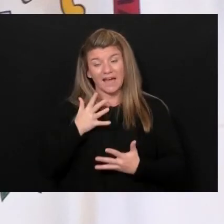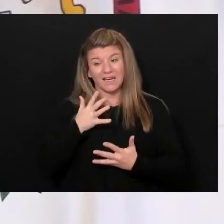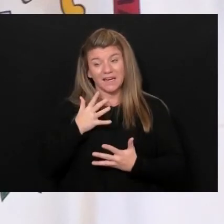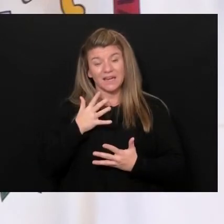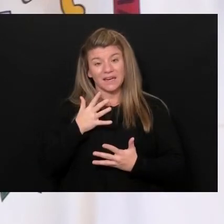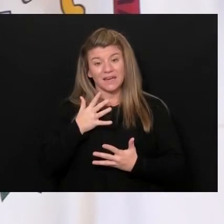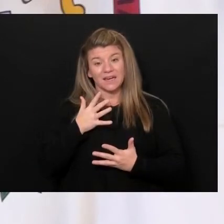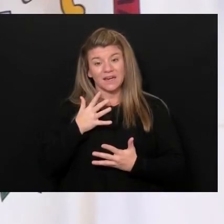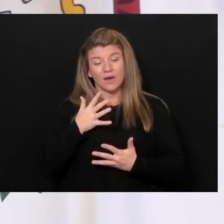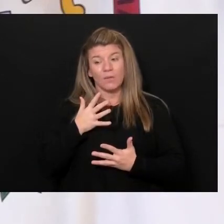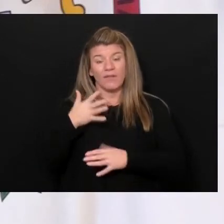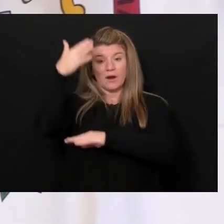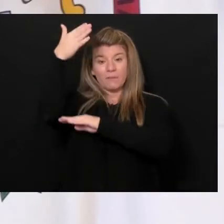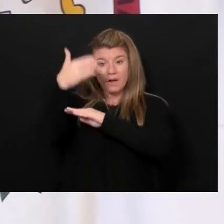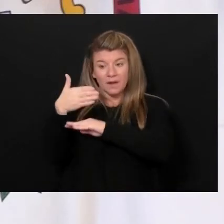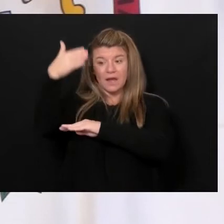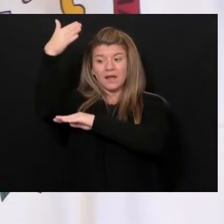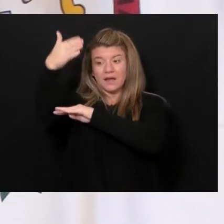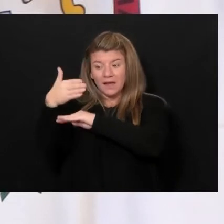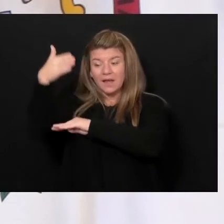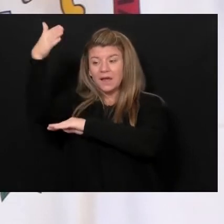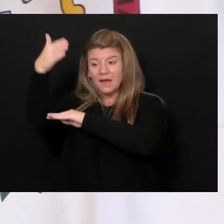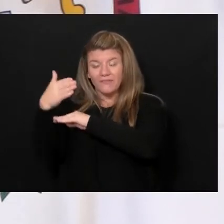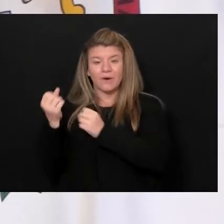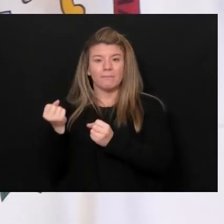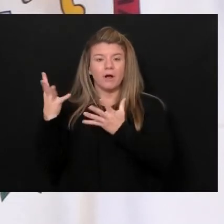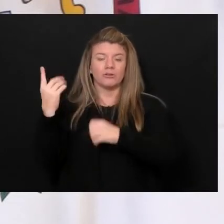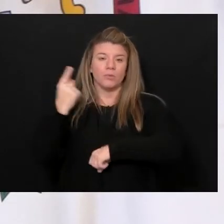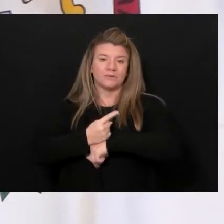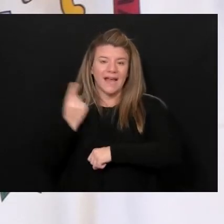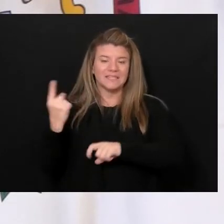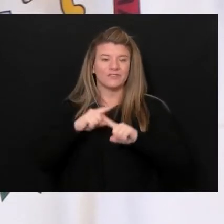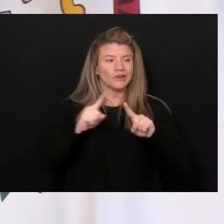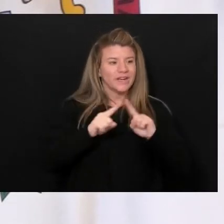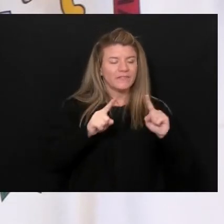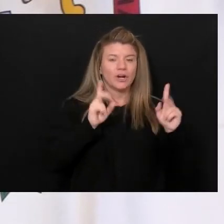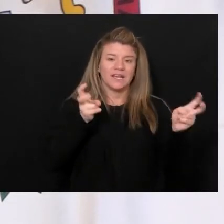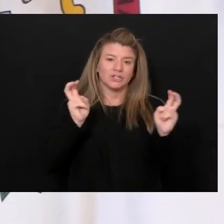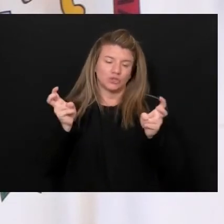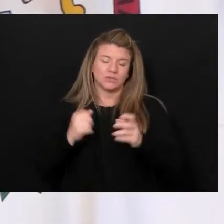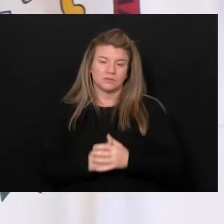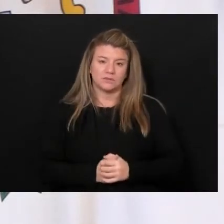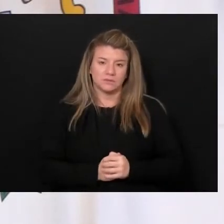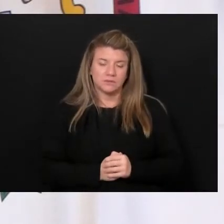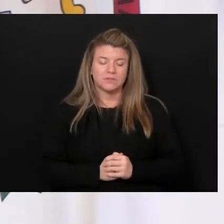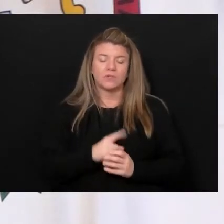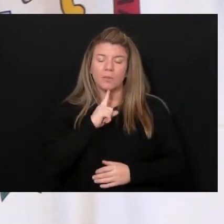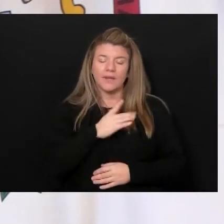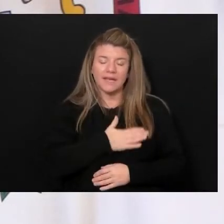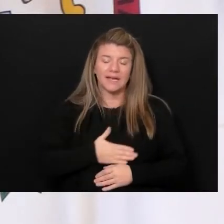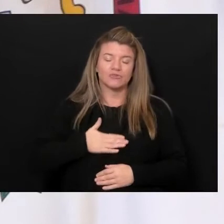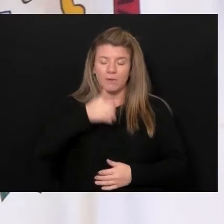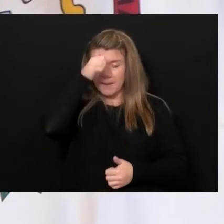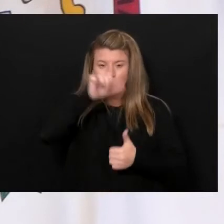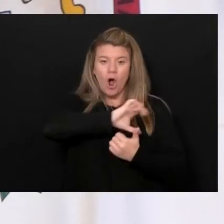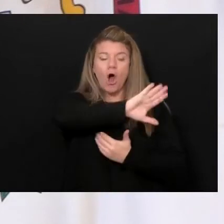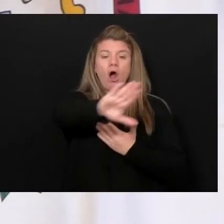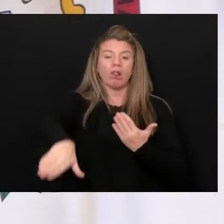down for multiple days or multiple issues. So please remember